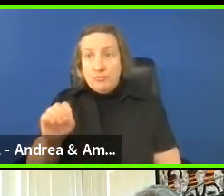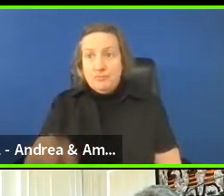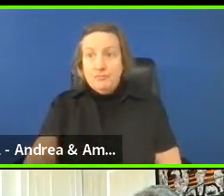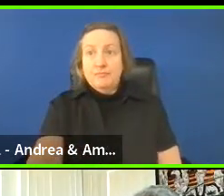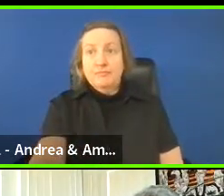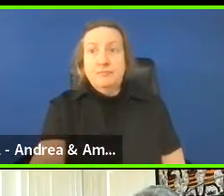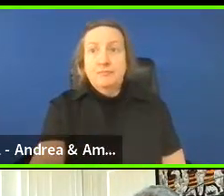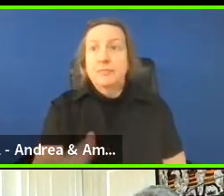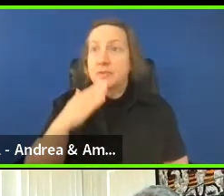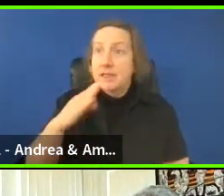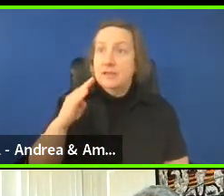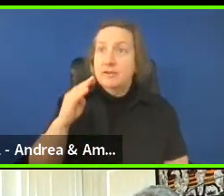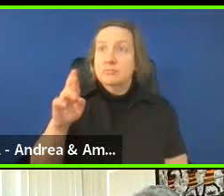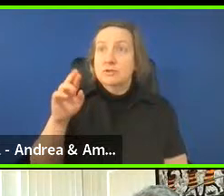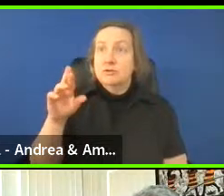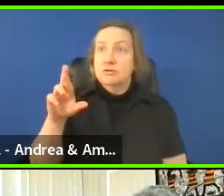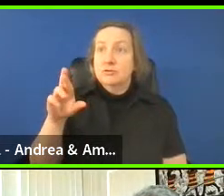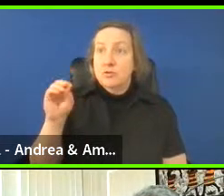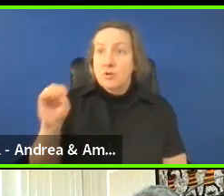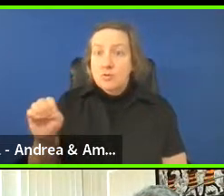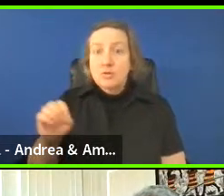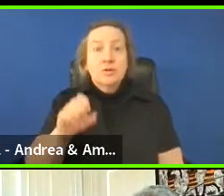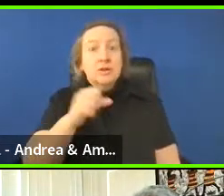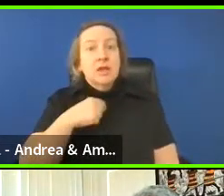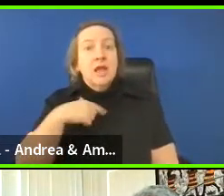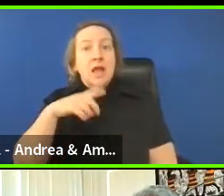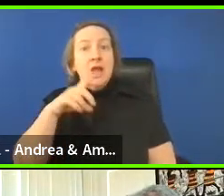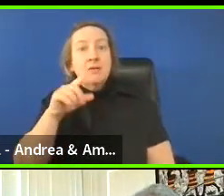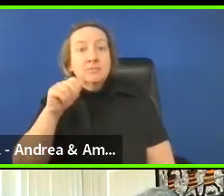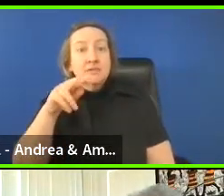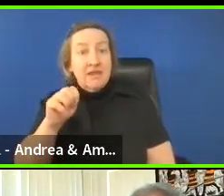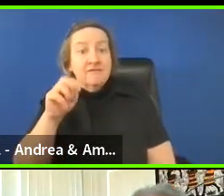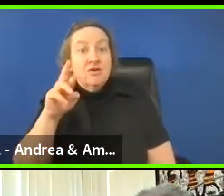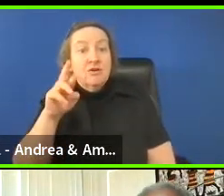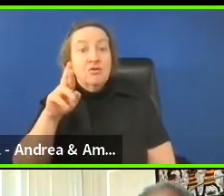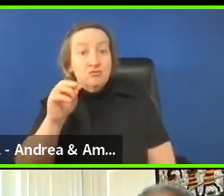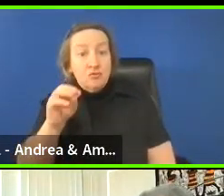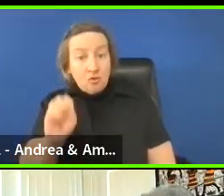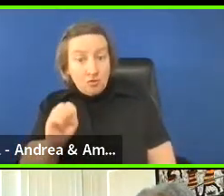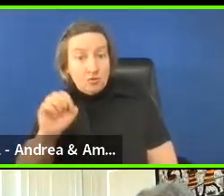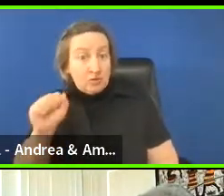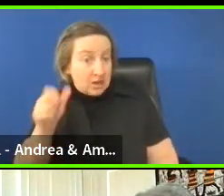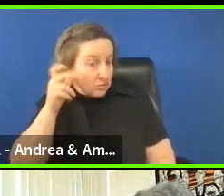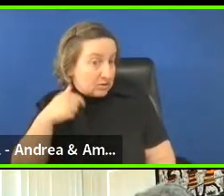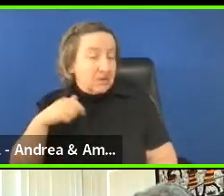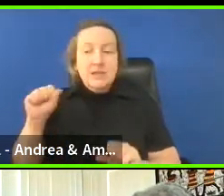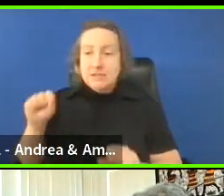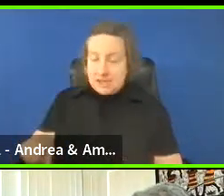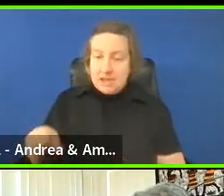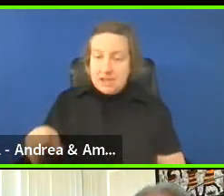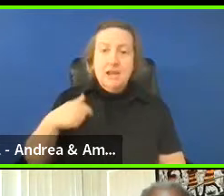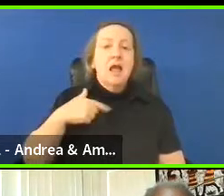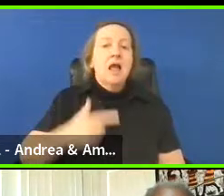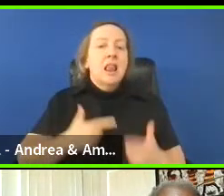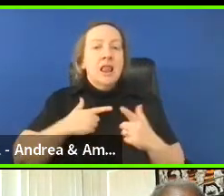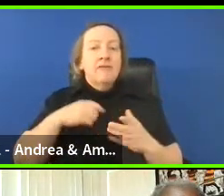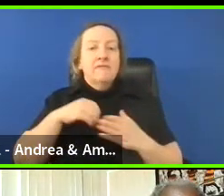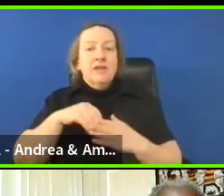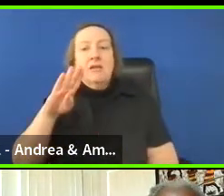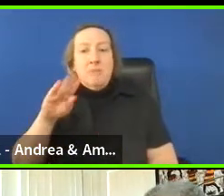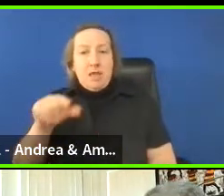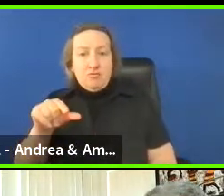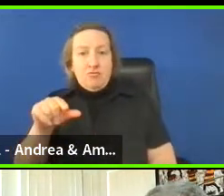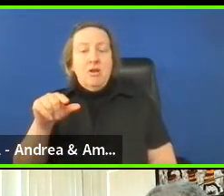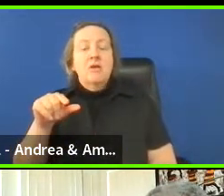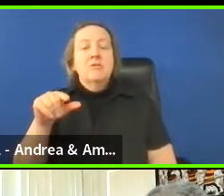Thank you, Mr. Rowe. Hello, I'm Dave Rowe. Can you hear me? Yes, we can. I live in Battleground and I work in Lake